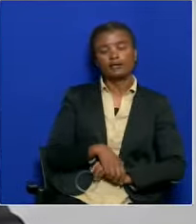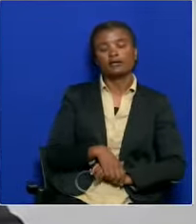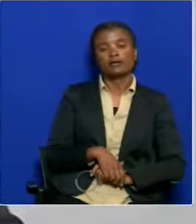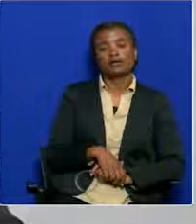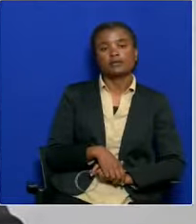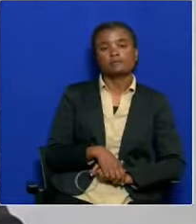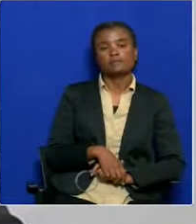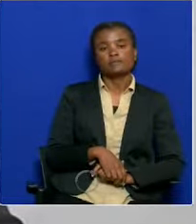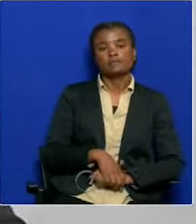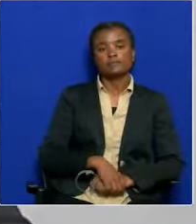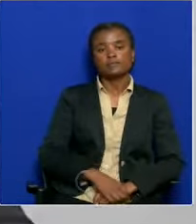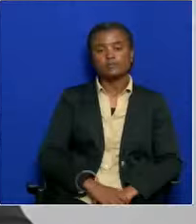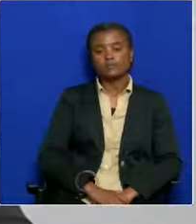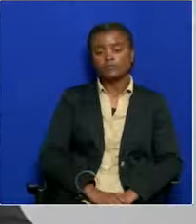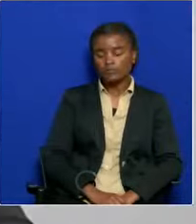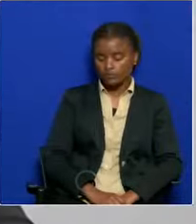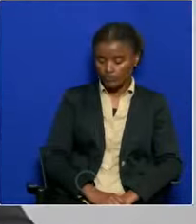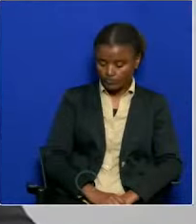Oh, okay, all right.